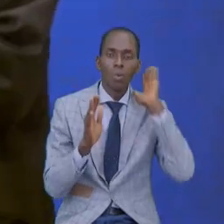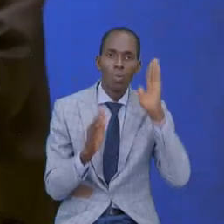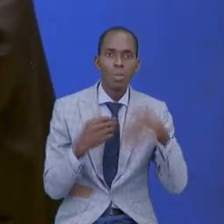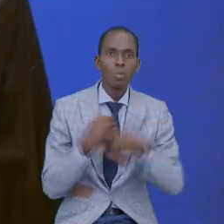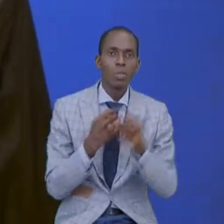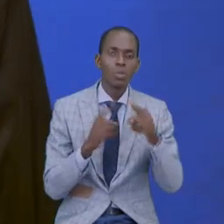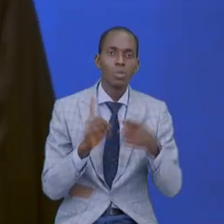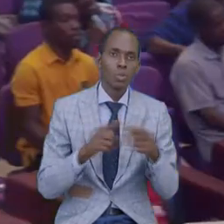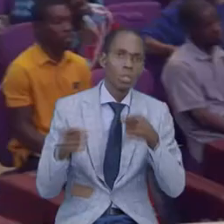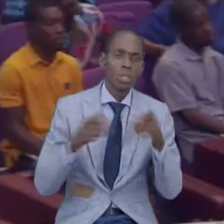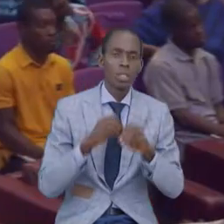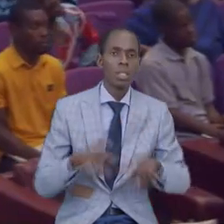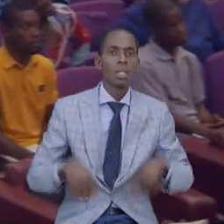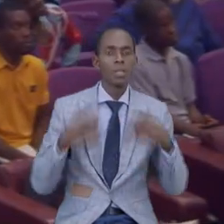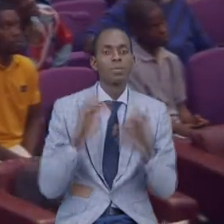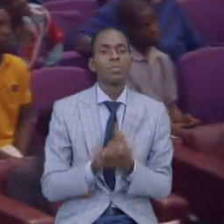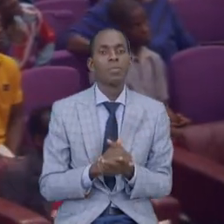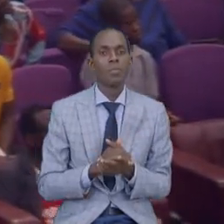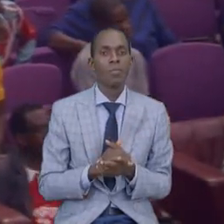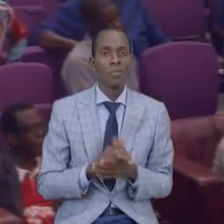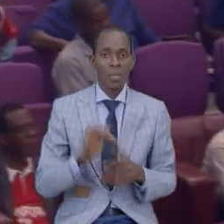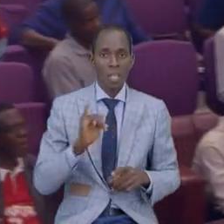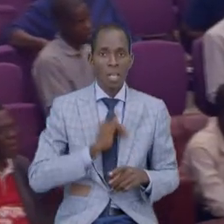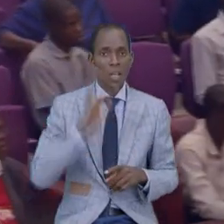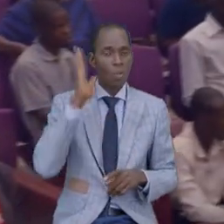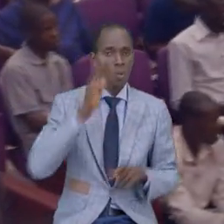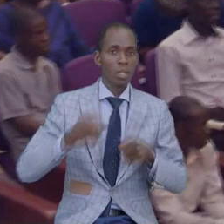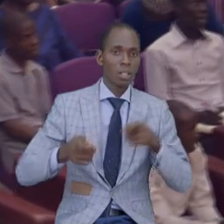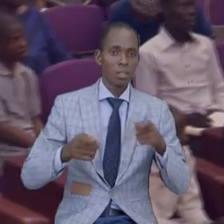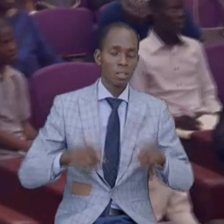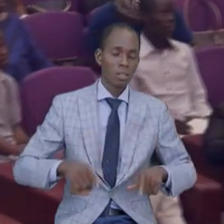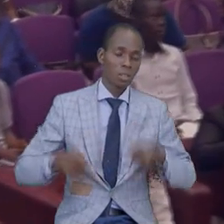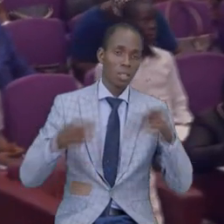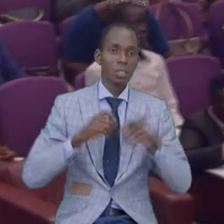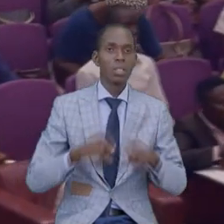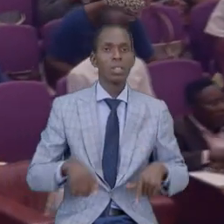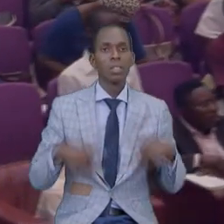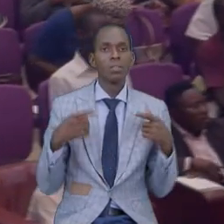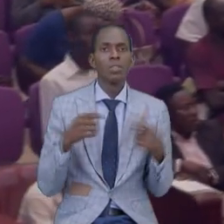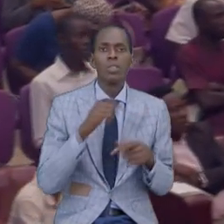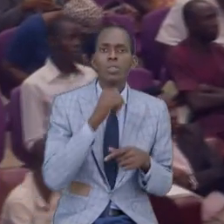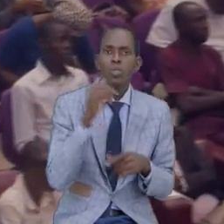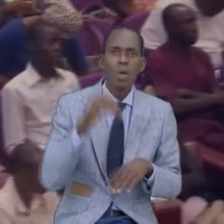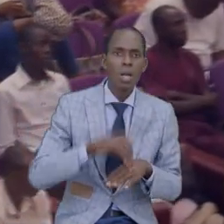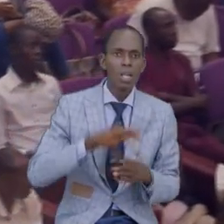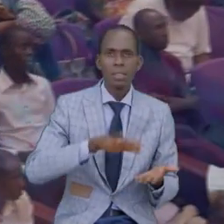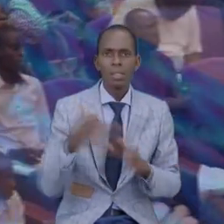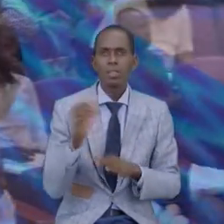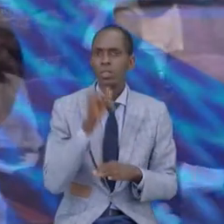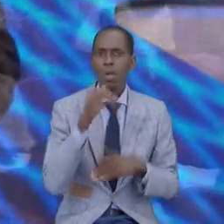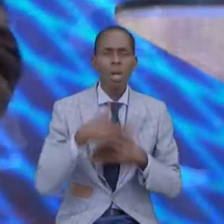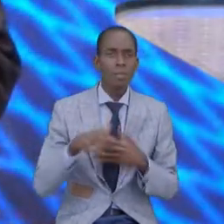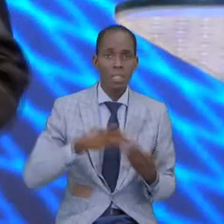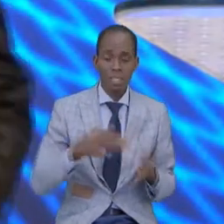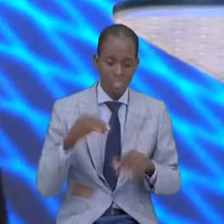reign in life. I will reign in life. Not at death, not after death, in